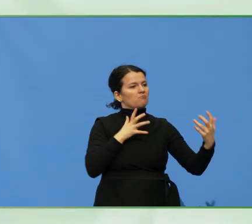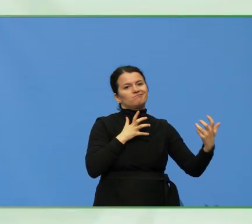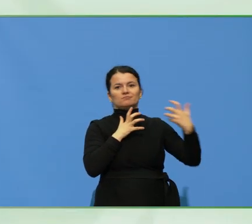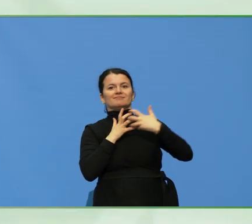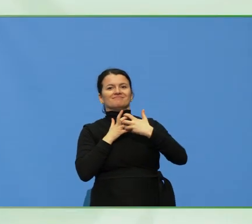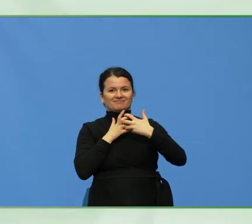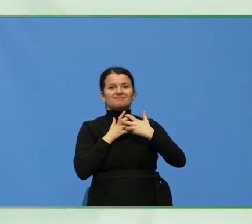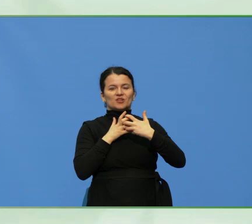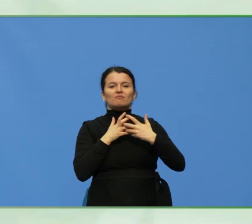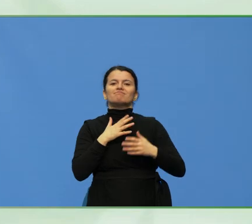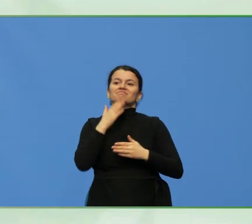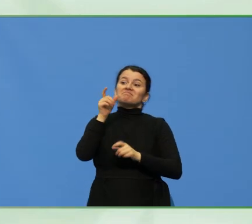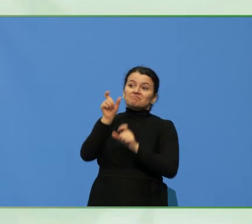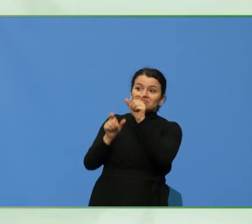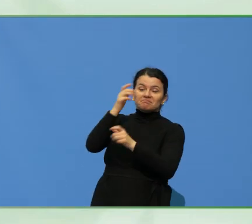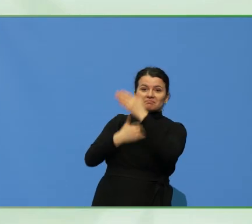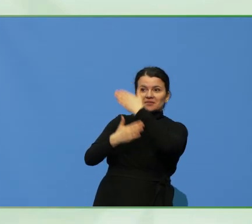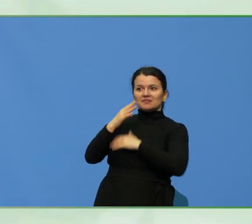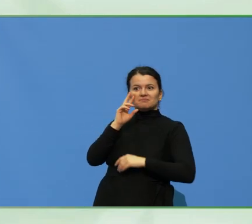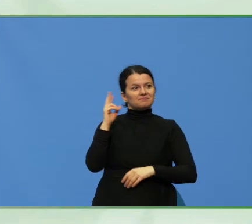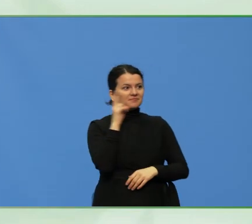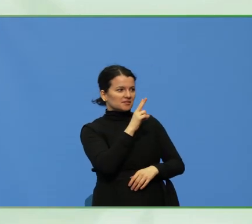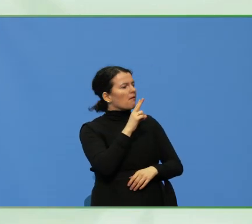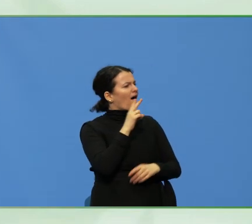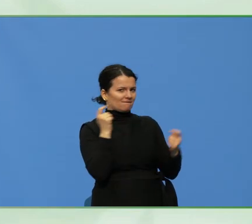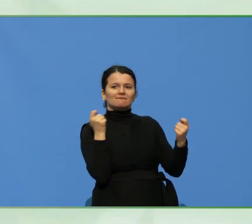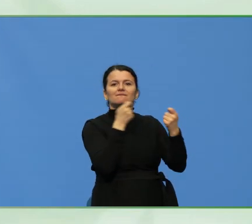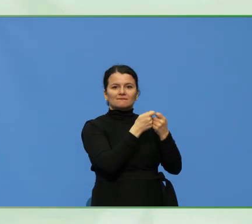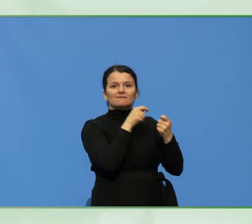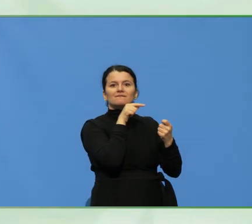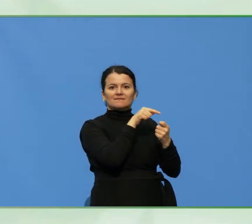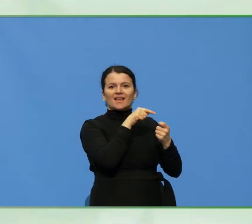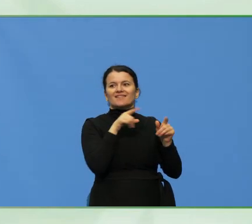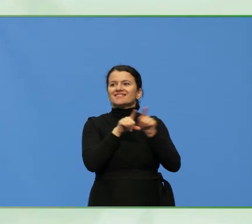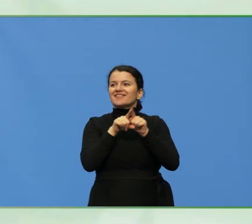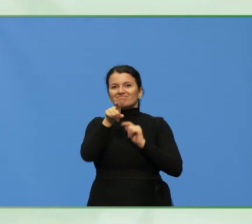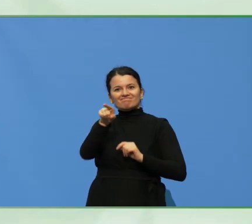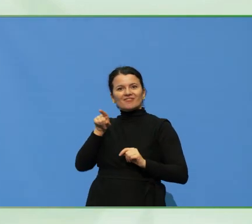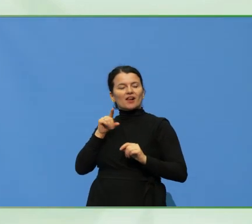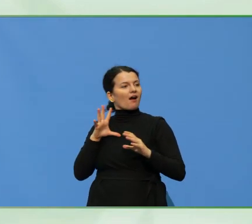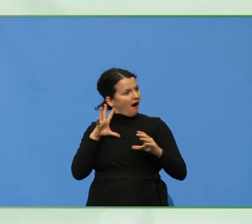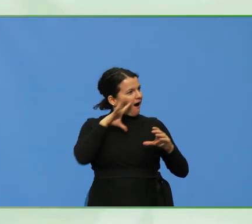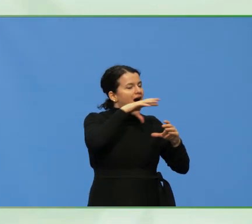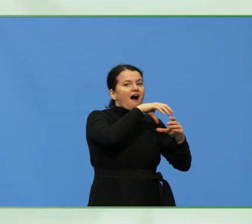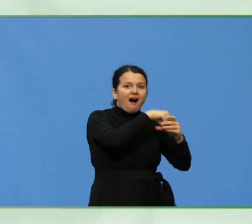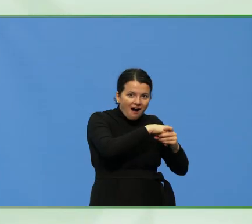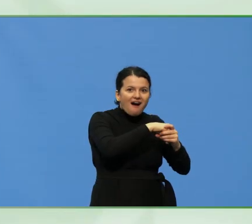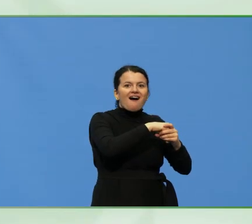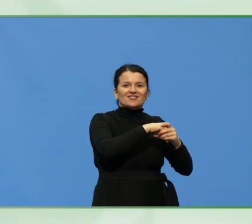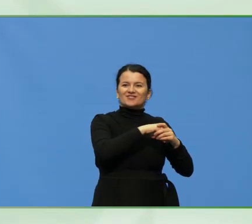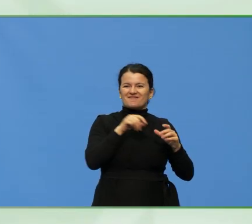disabilities themselves. Not only does that create better access and belonging for our members with disabilities, but it's also